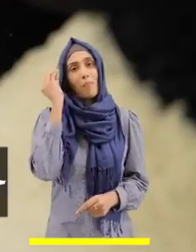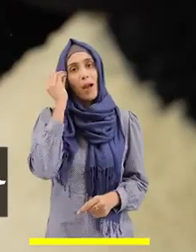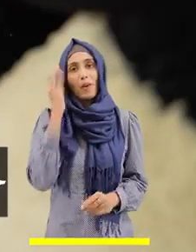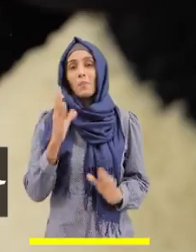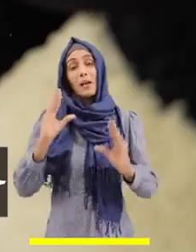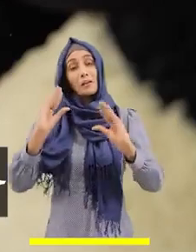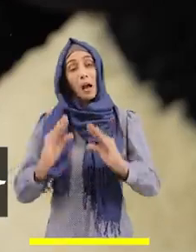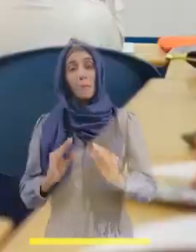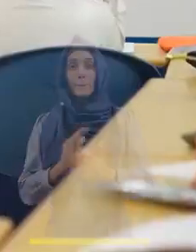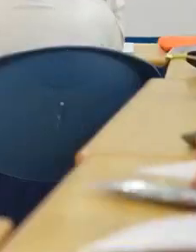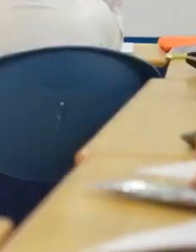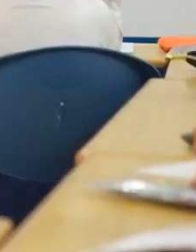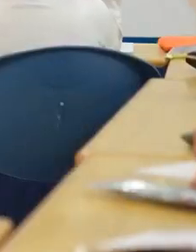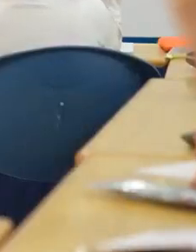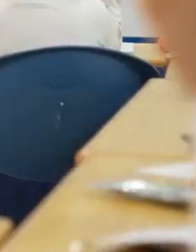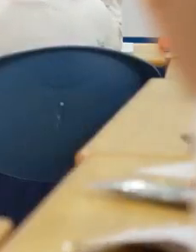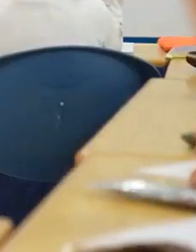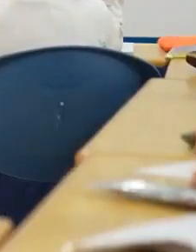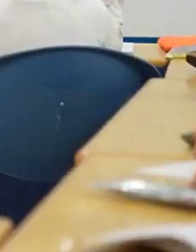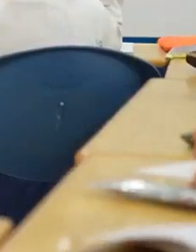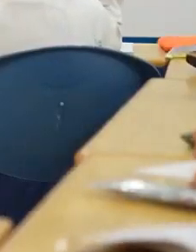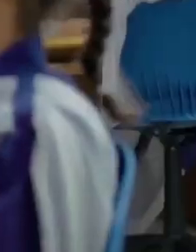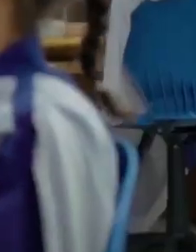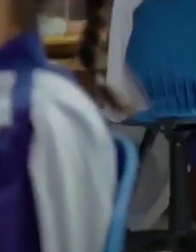educational pedagogy.